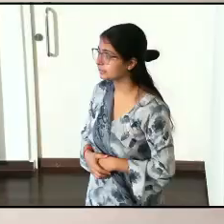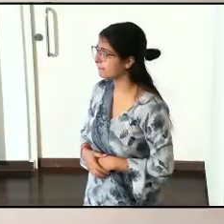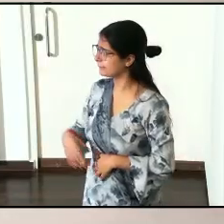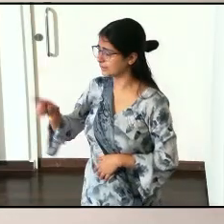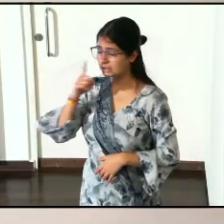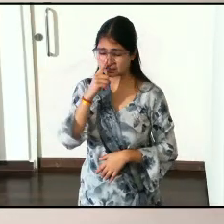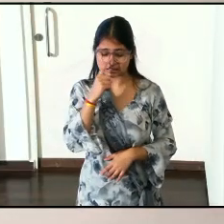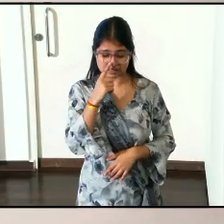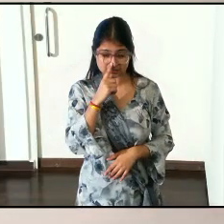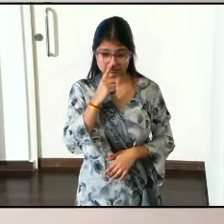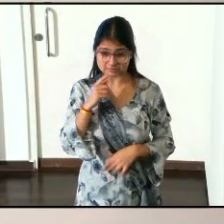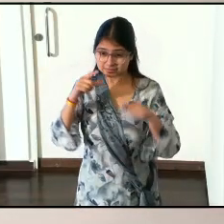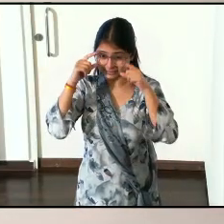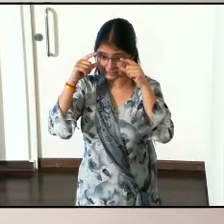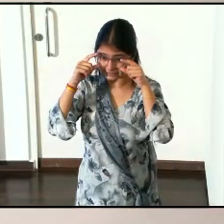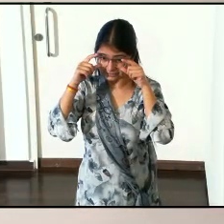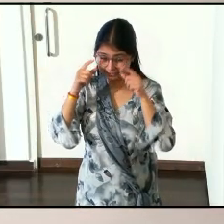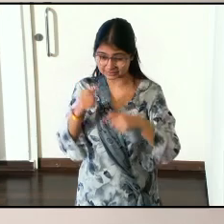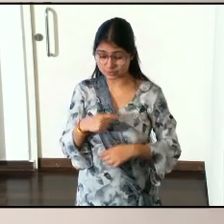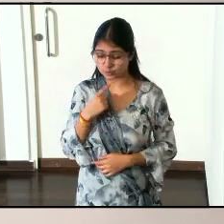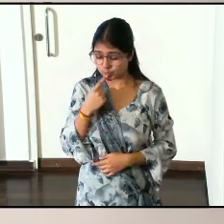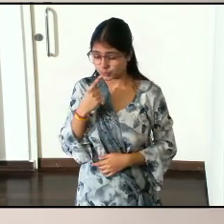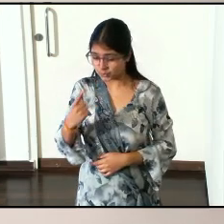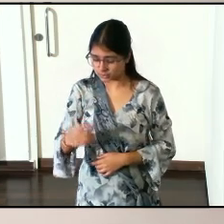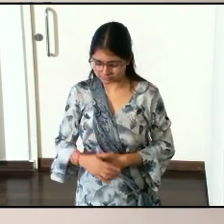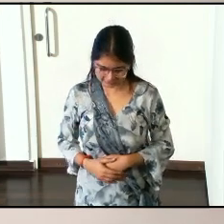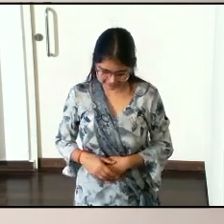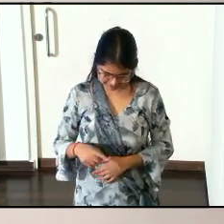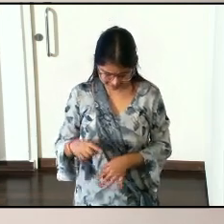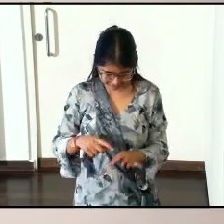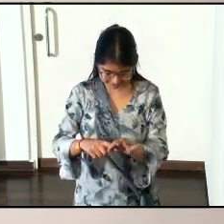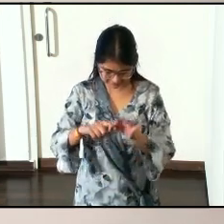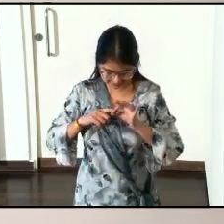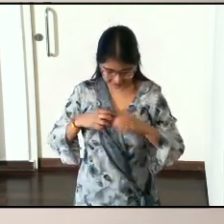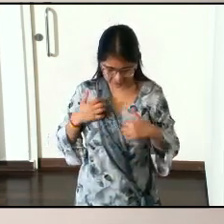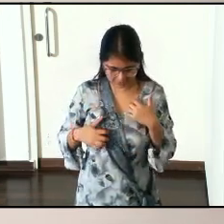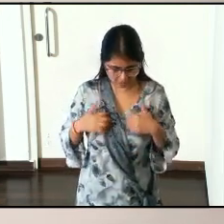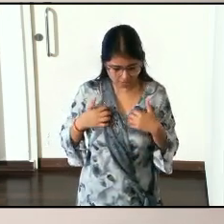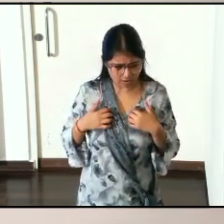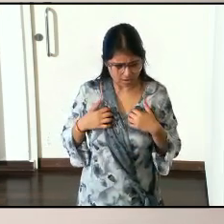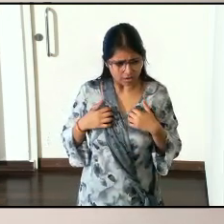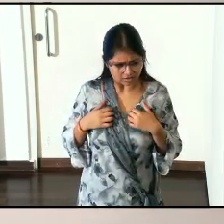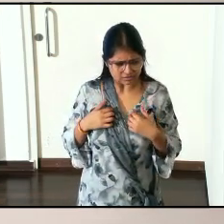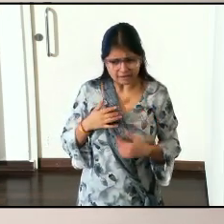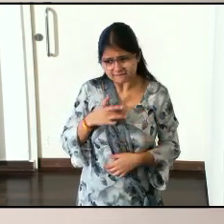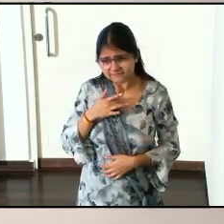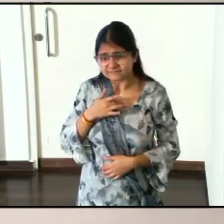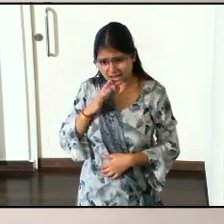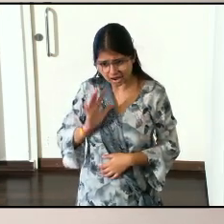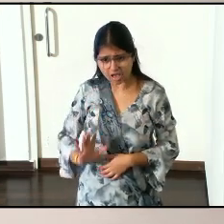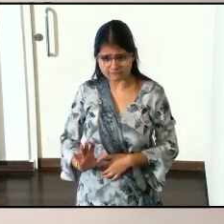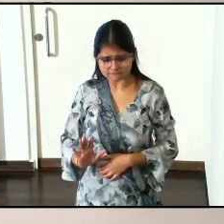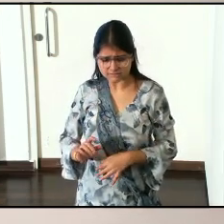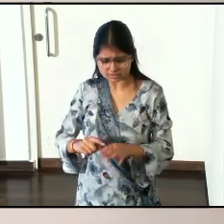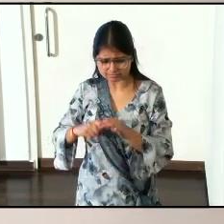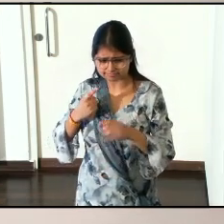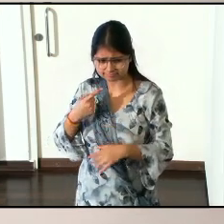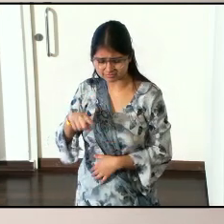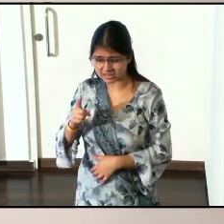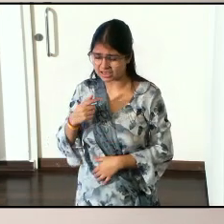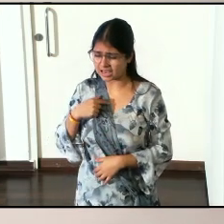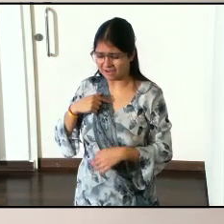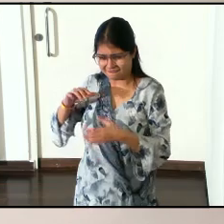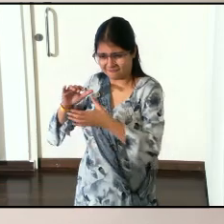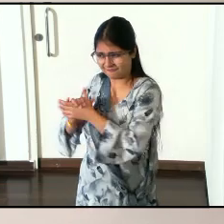So, this is a question that is of interest to me too, and I did talk to my friend Vani